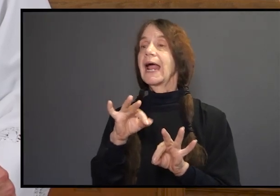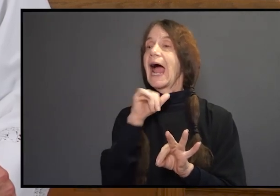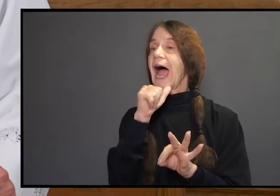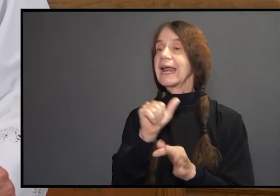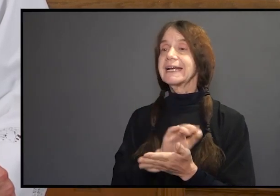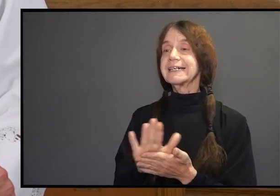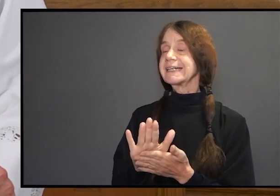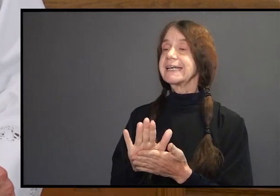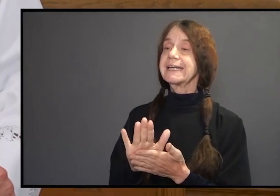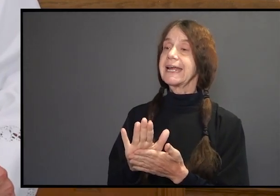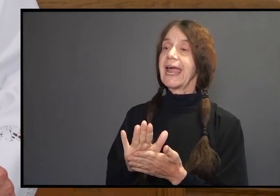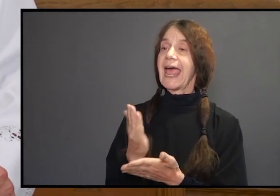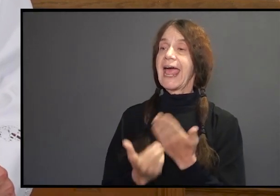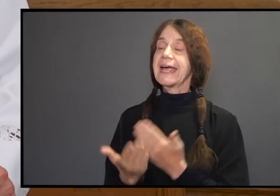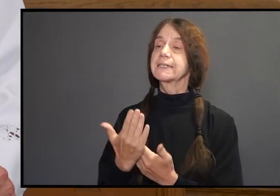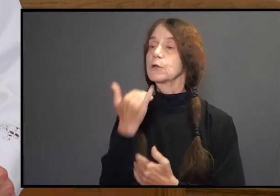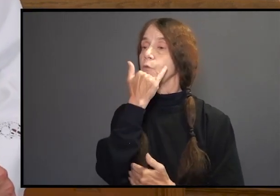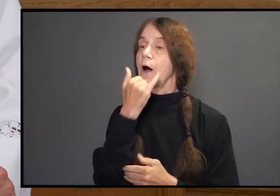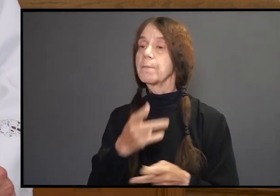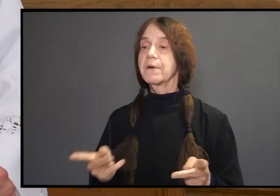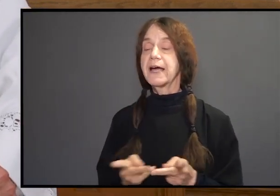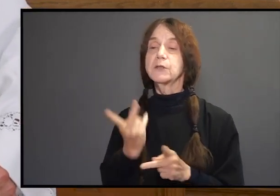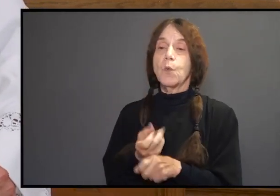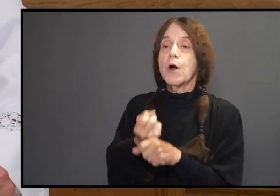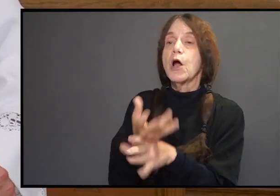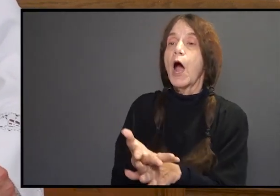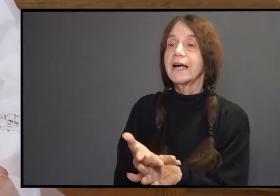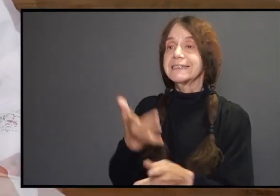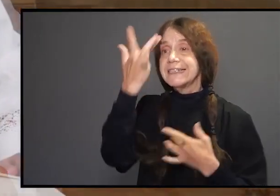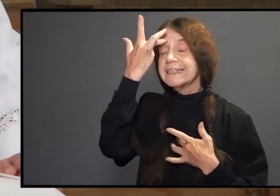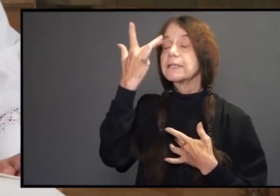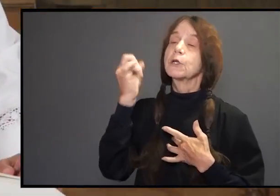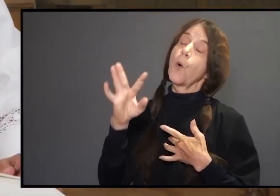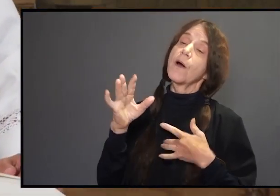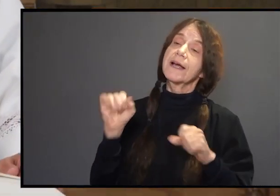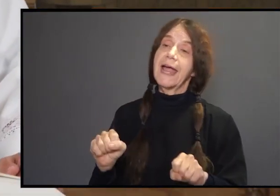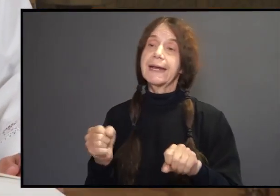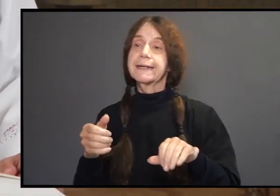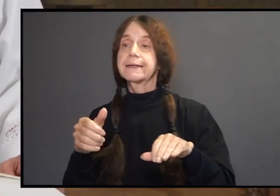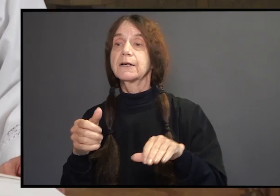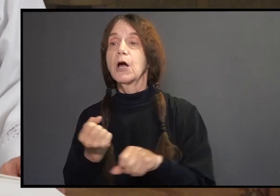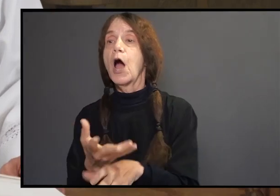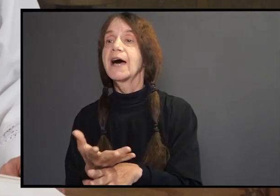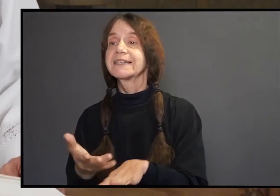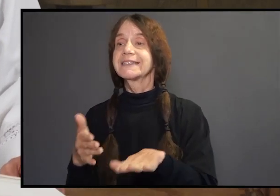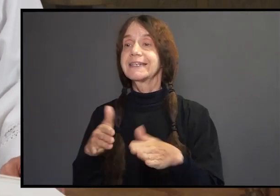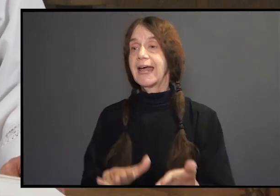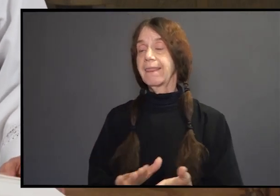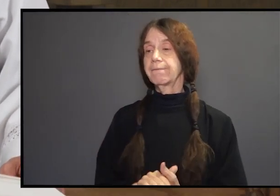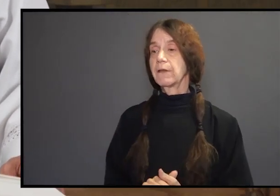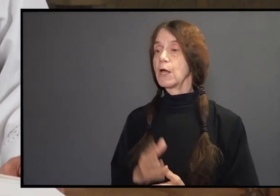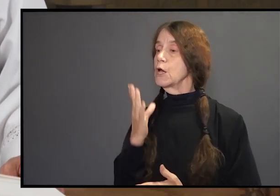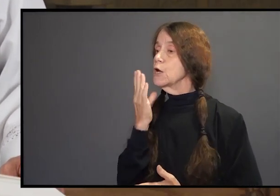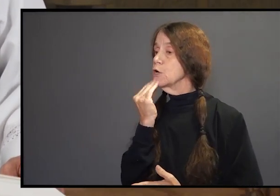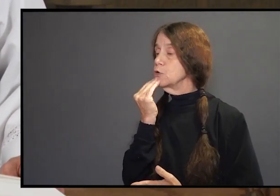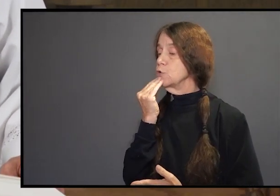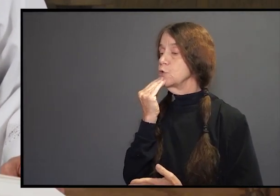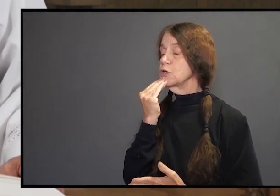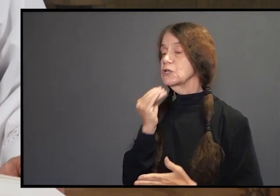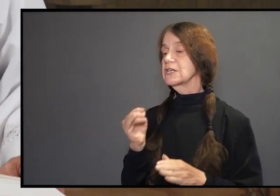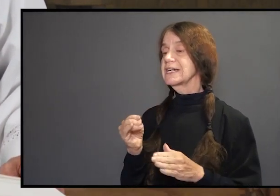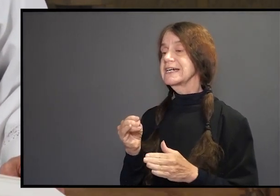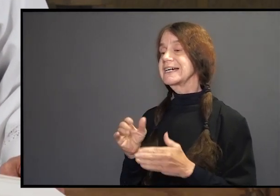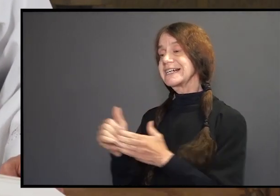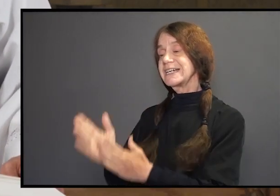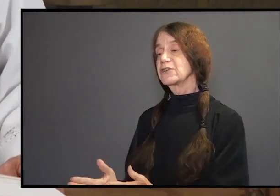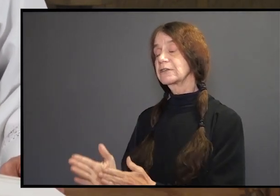in the wrong place can bring severe sickness or even death. Did the Jewish leaders have a valid point when they spoke